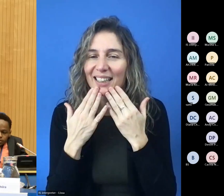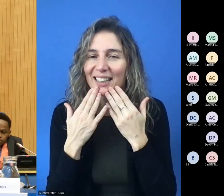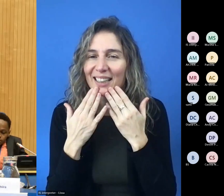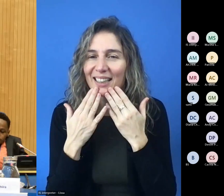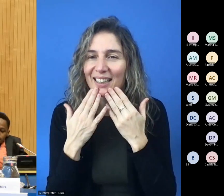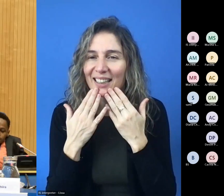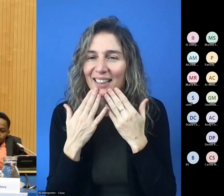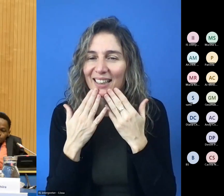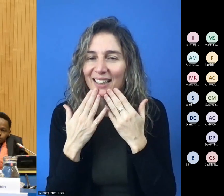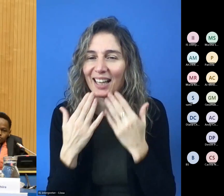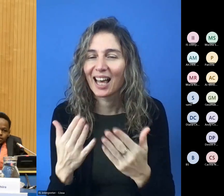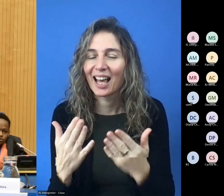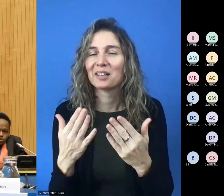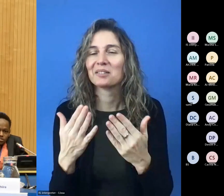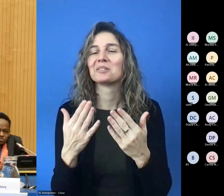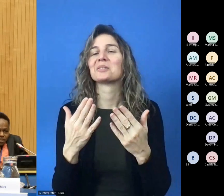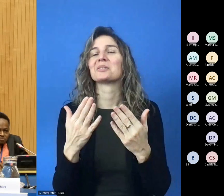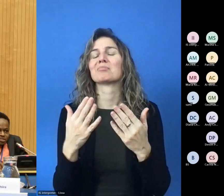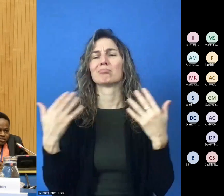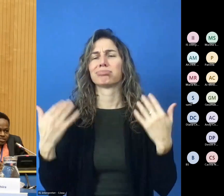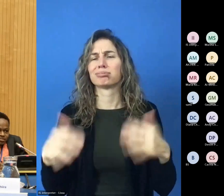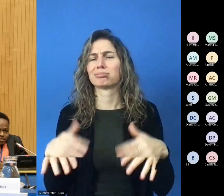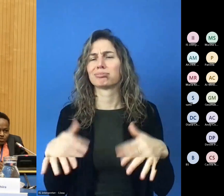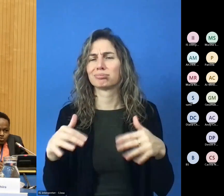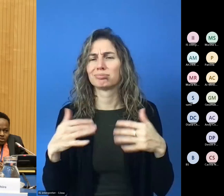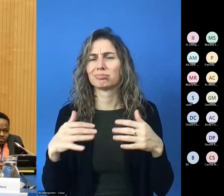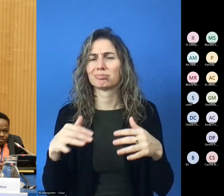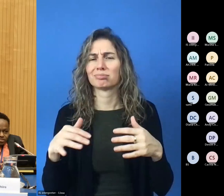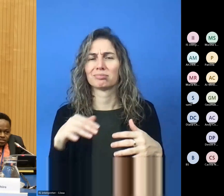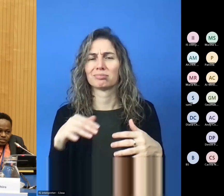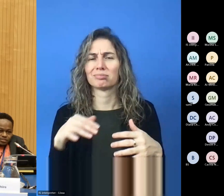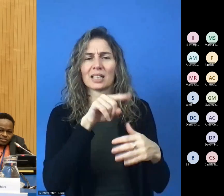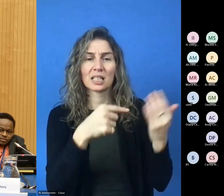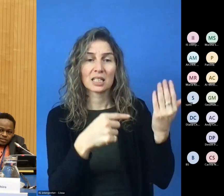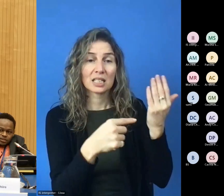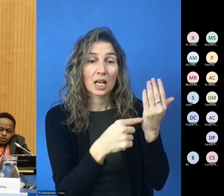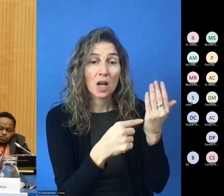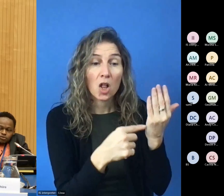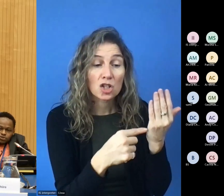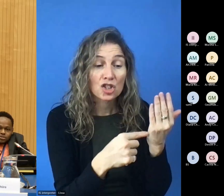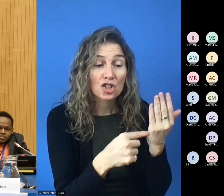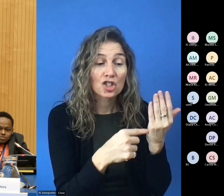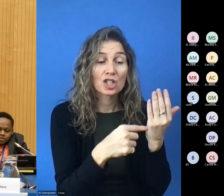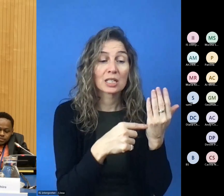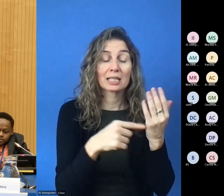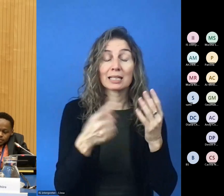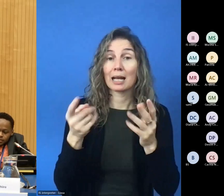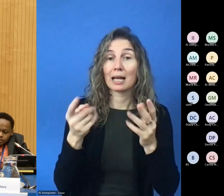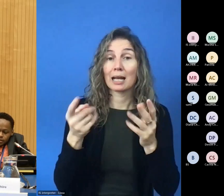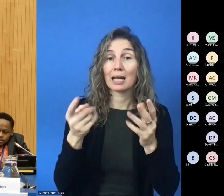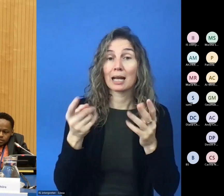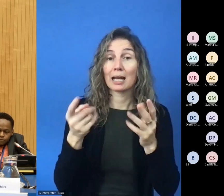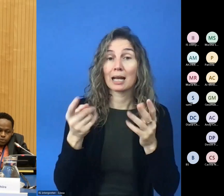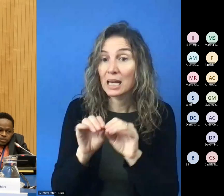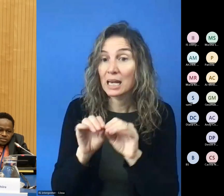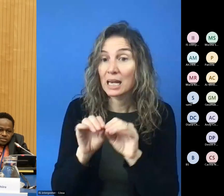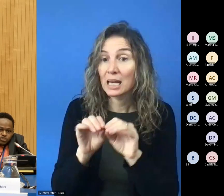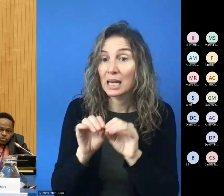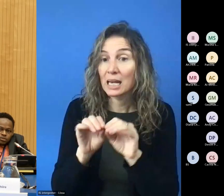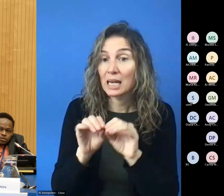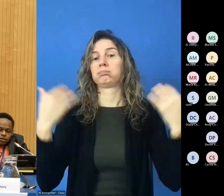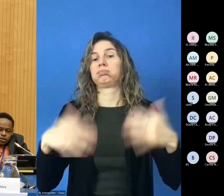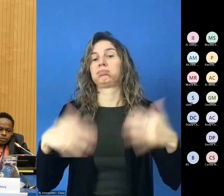seen the use of technology and media to address the needs of those with disabilities. And I think for